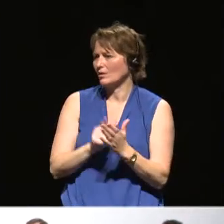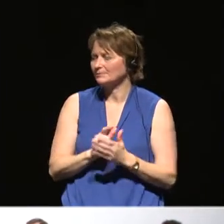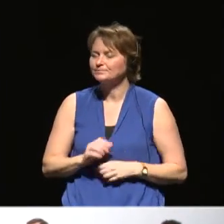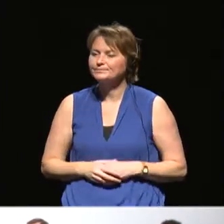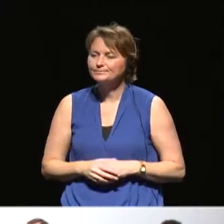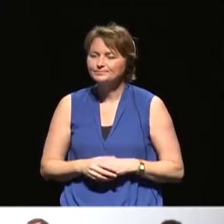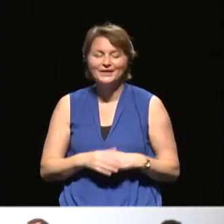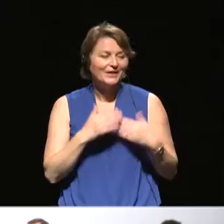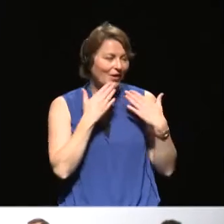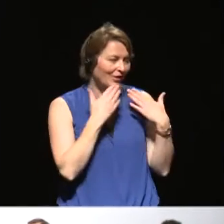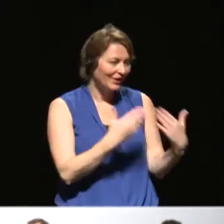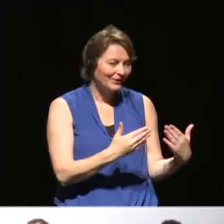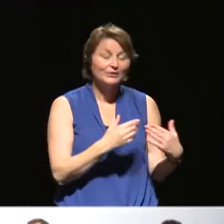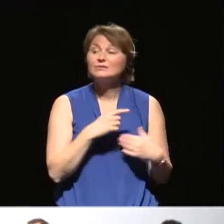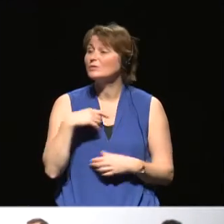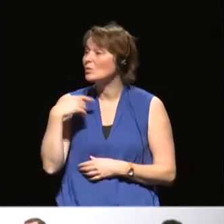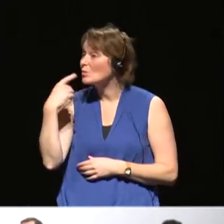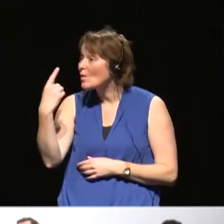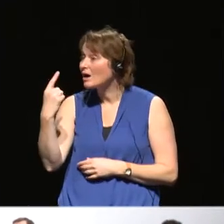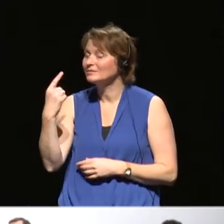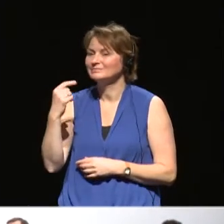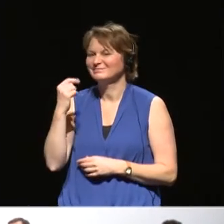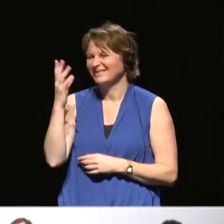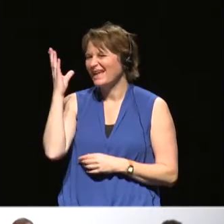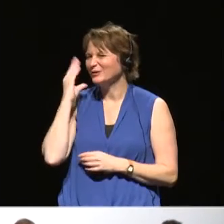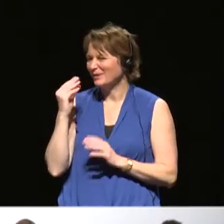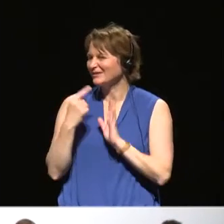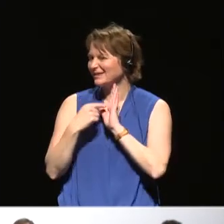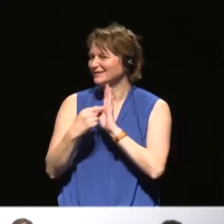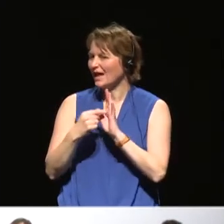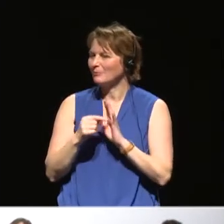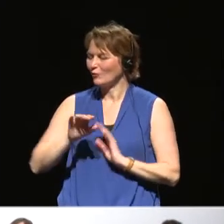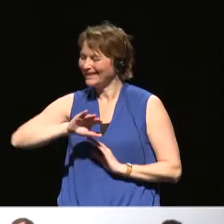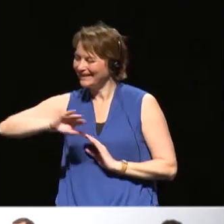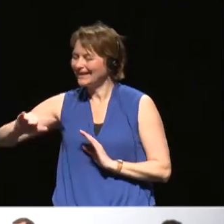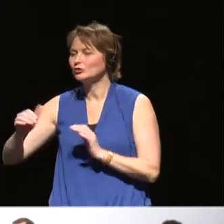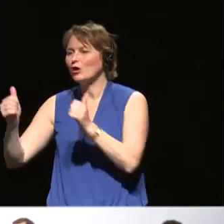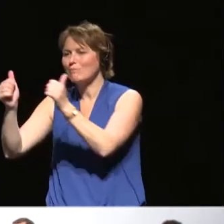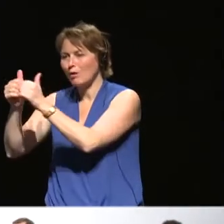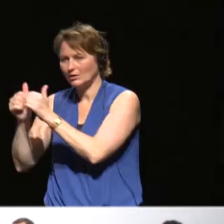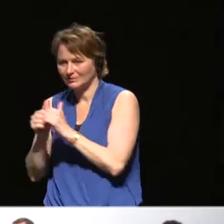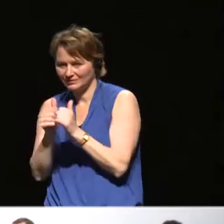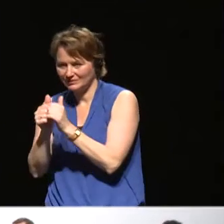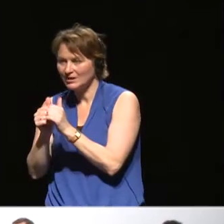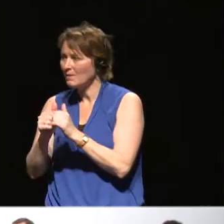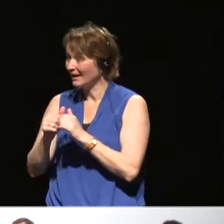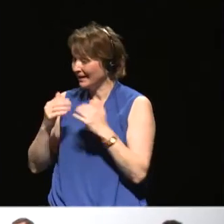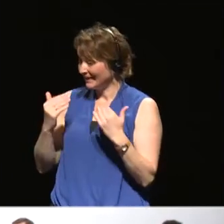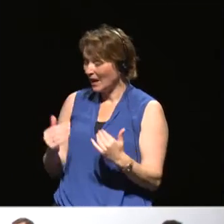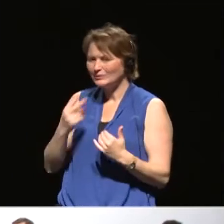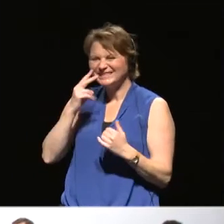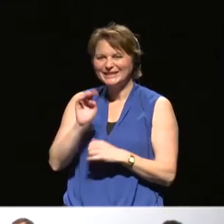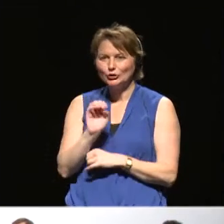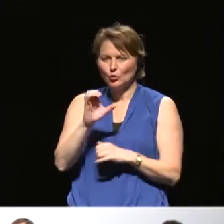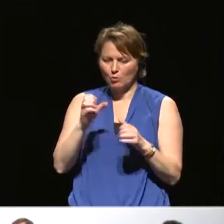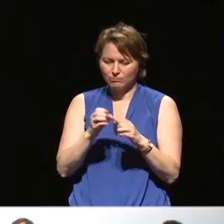upon was, of course, the experiences from the Eastern Partnership, but I think that the enlargement process of the EU also could